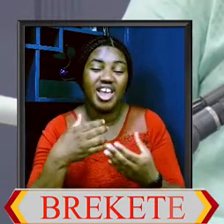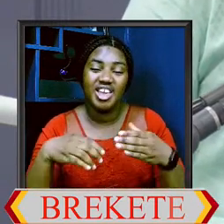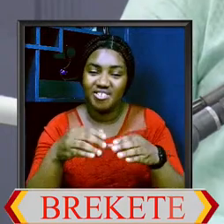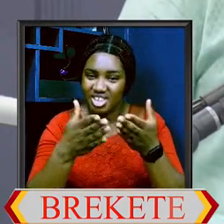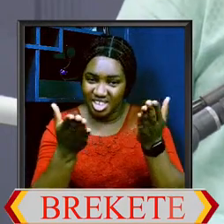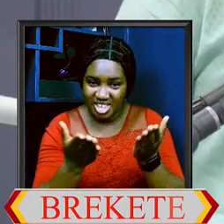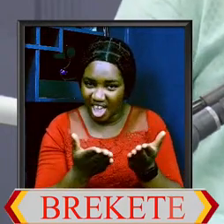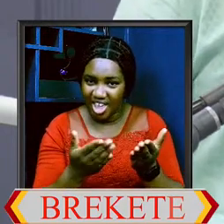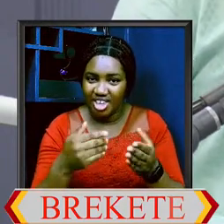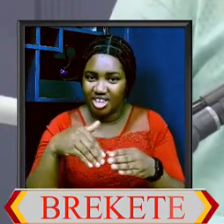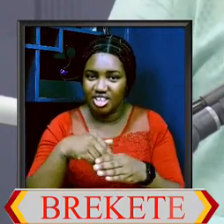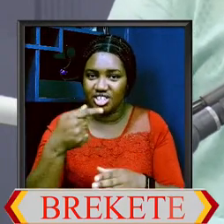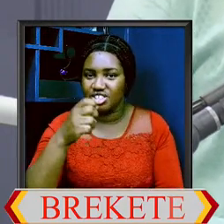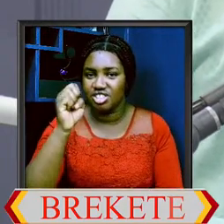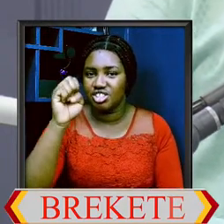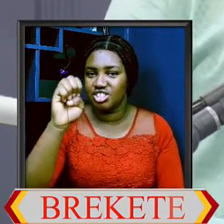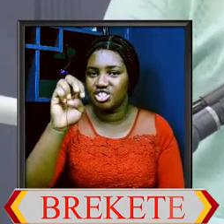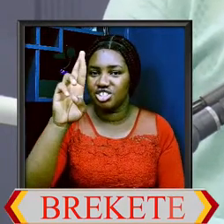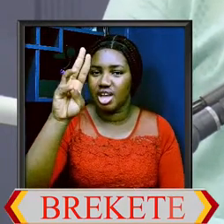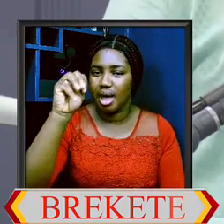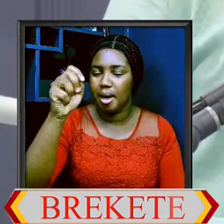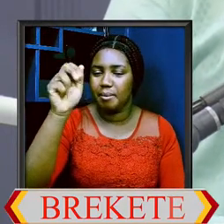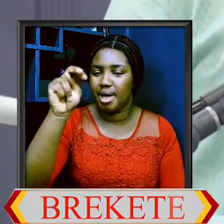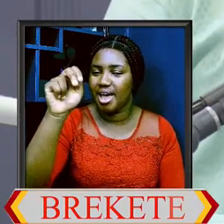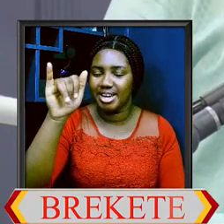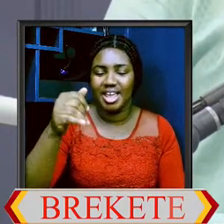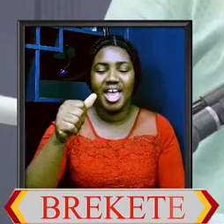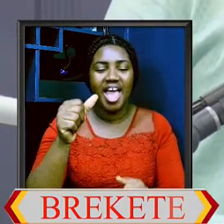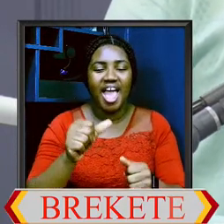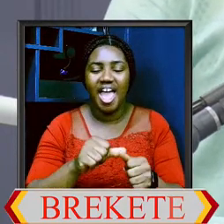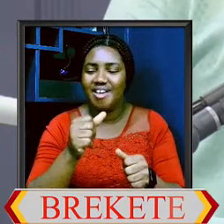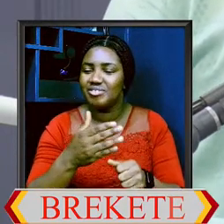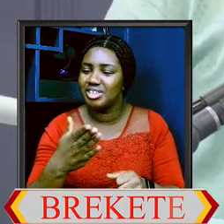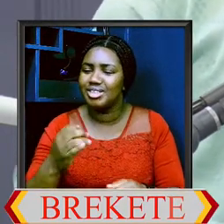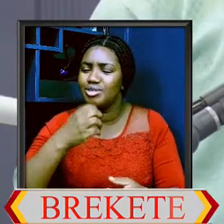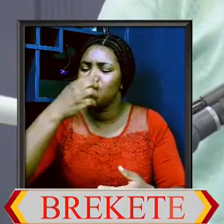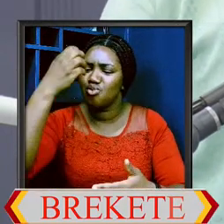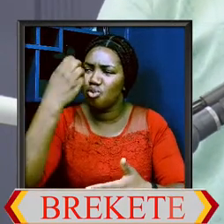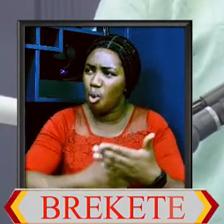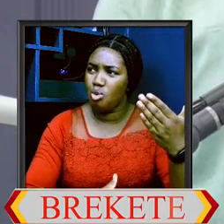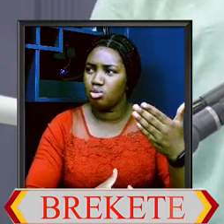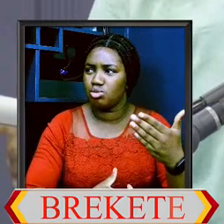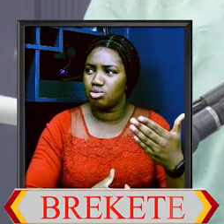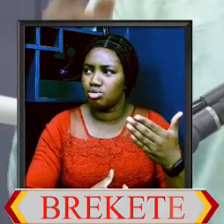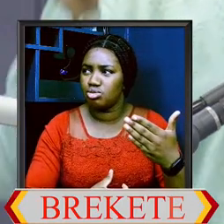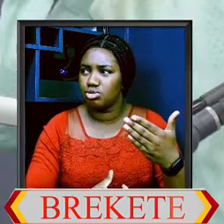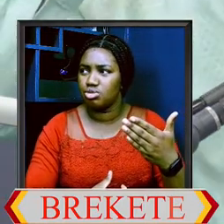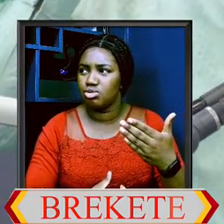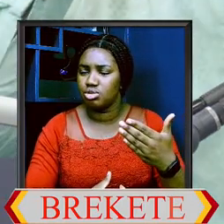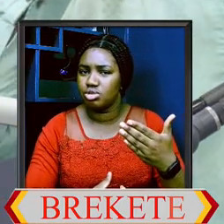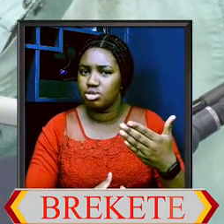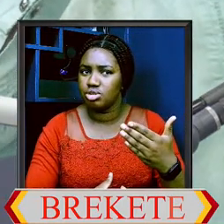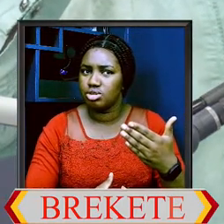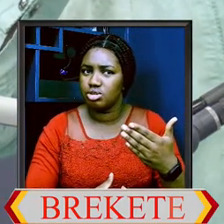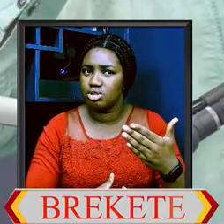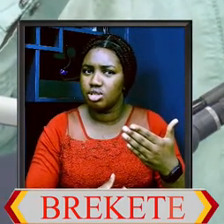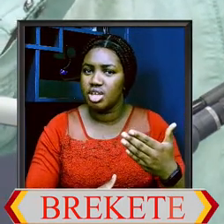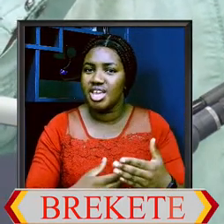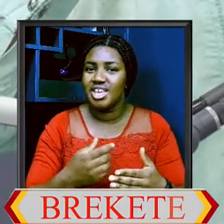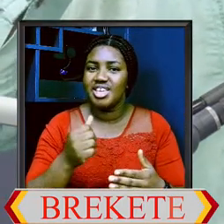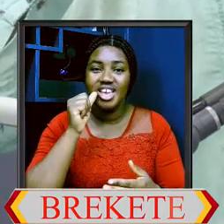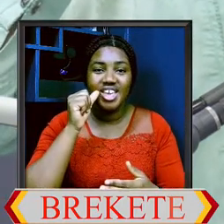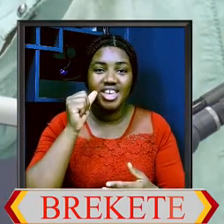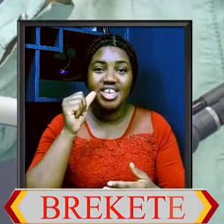here too president everything don't cost yesterday i50 I